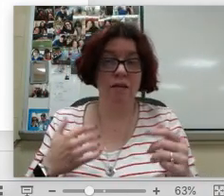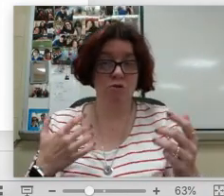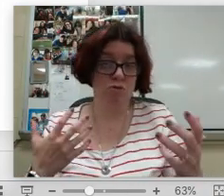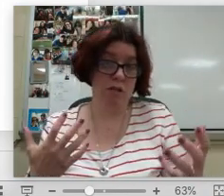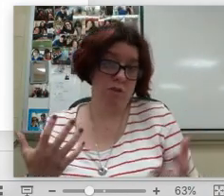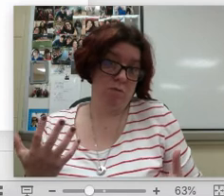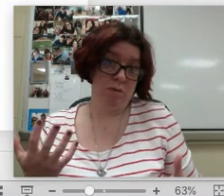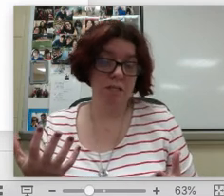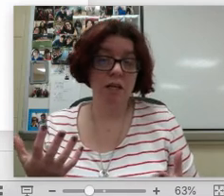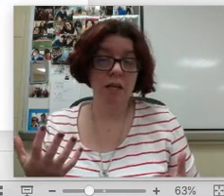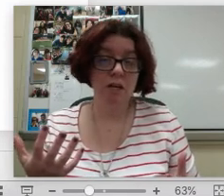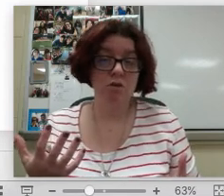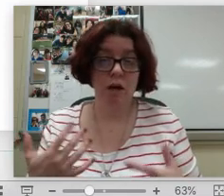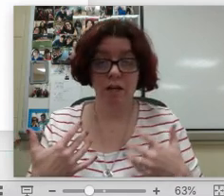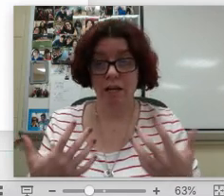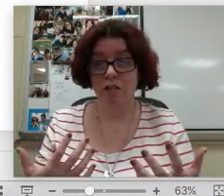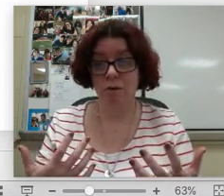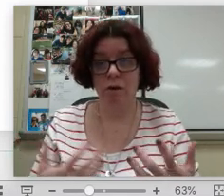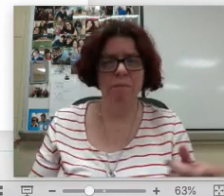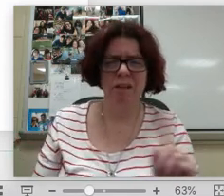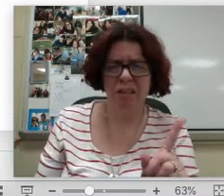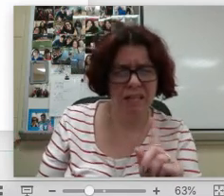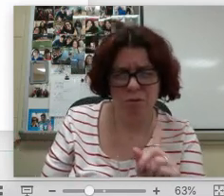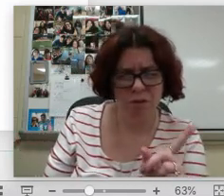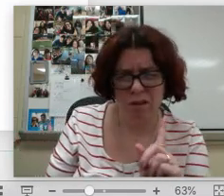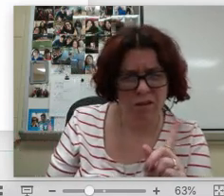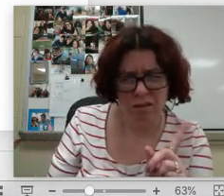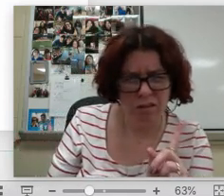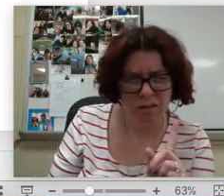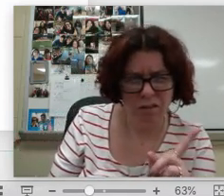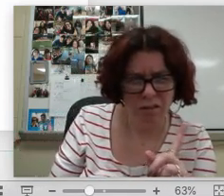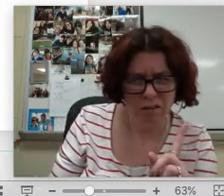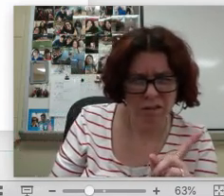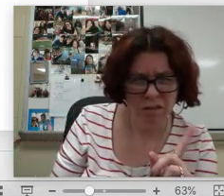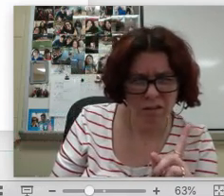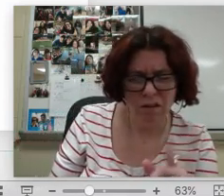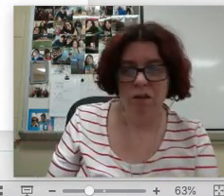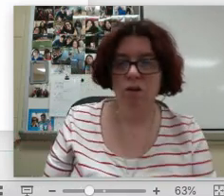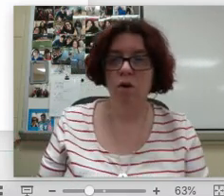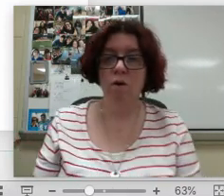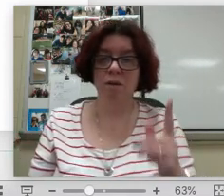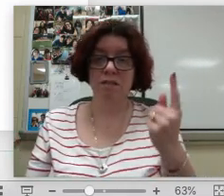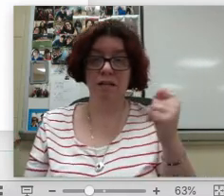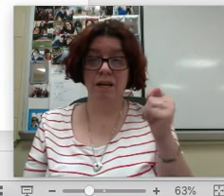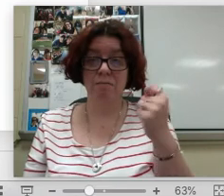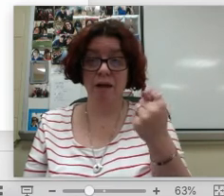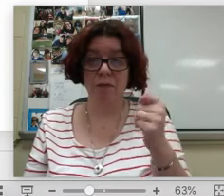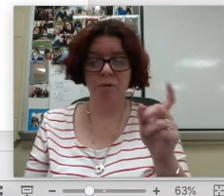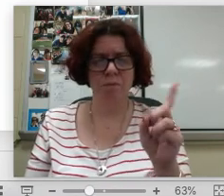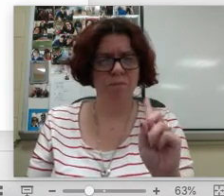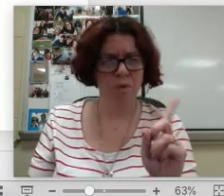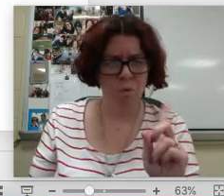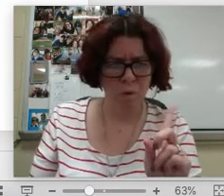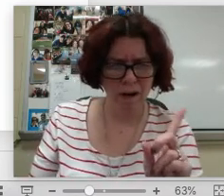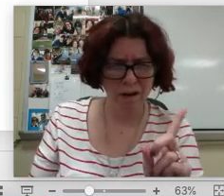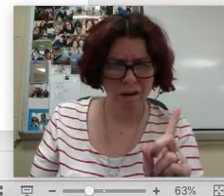and you decide you want to be silly and you're not going to answer me right, I'm not going to keep doing this. No, I'm going to sign